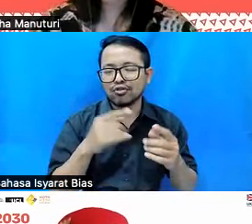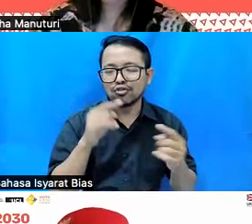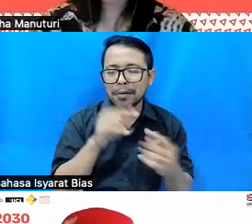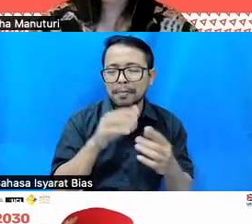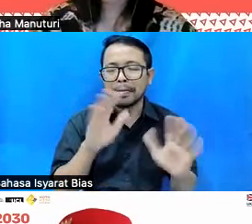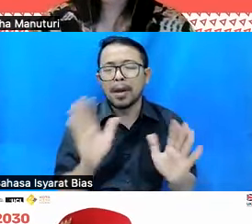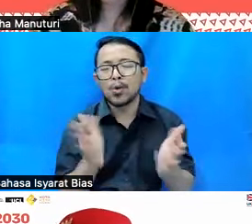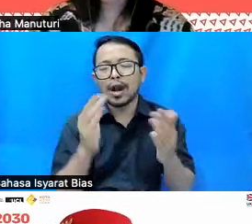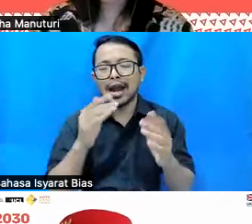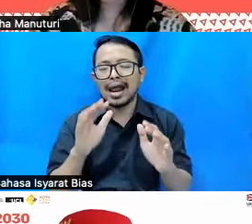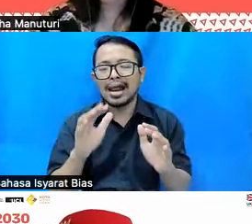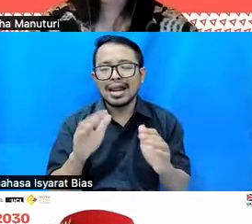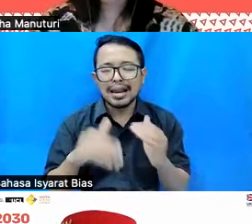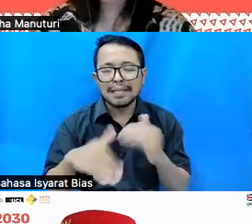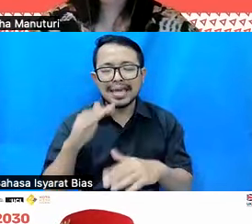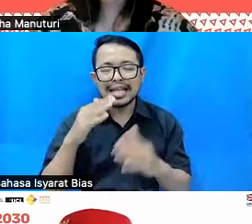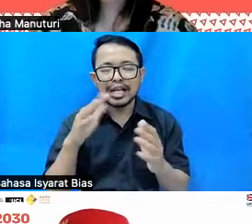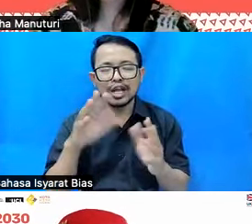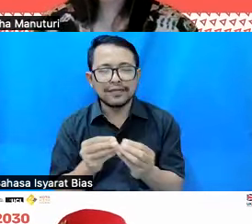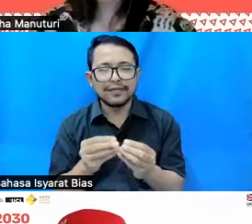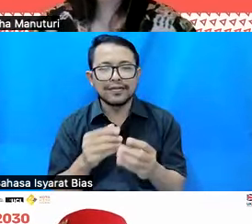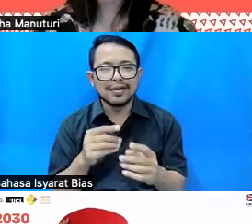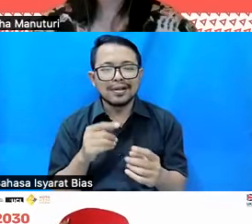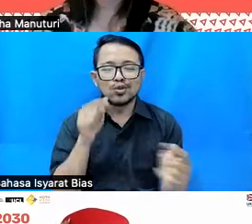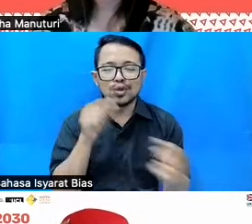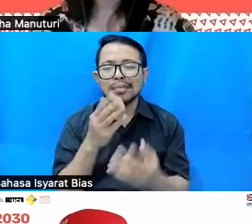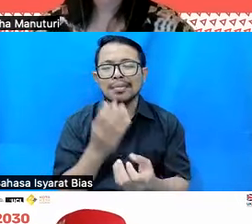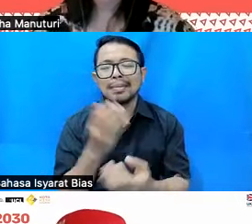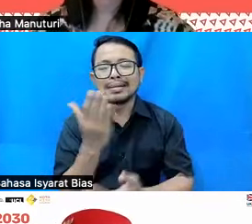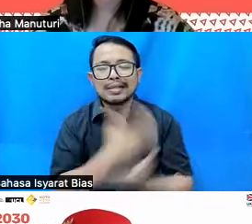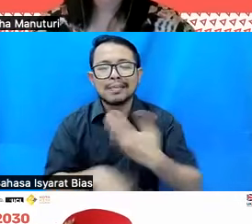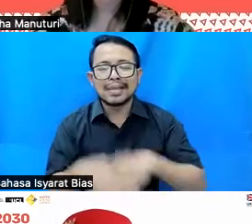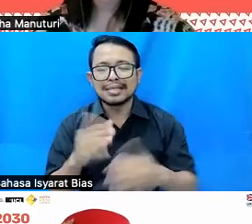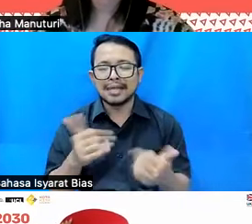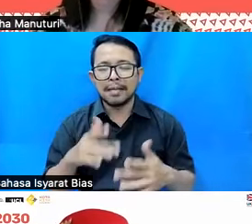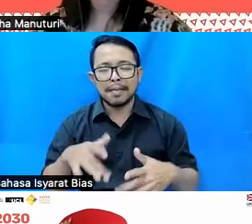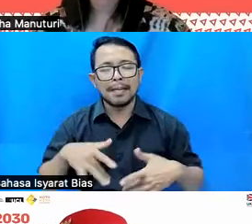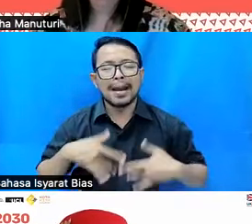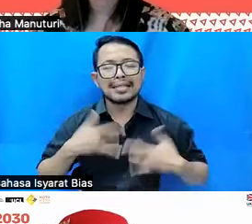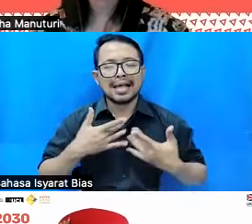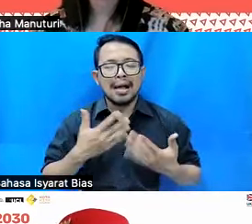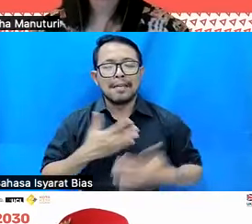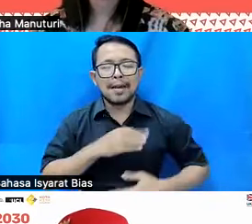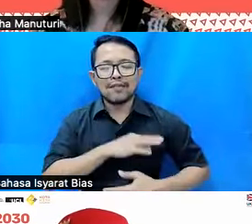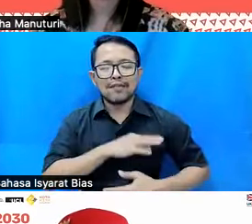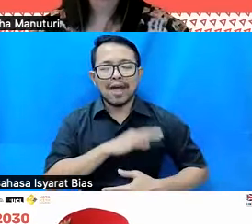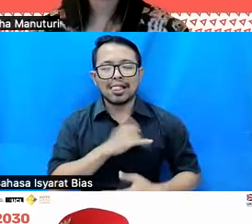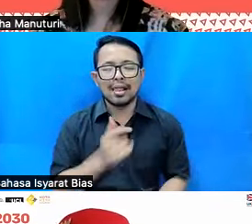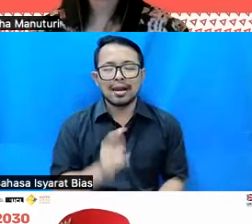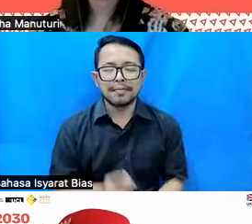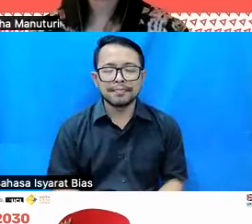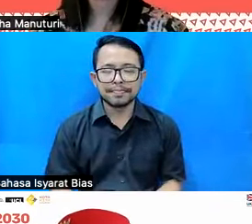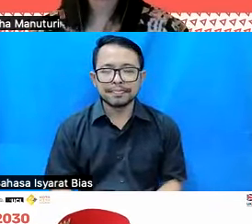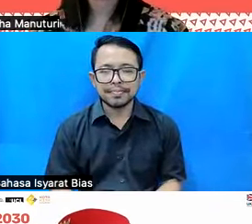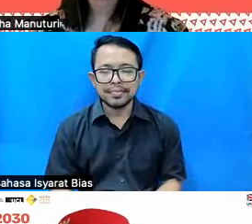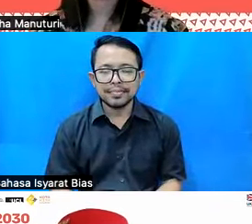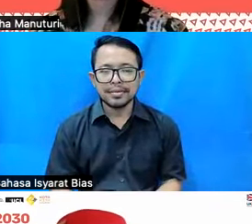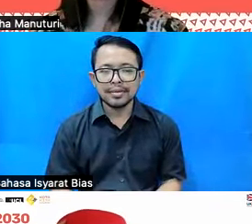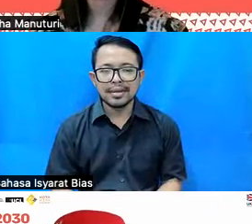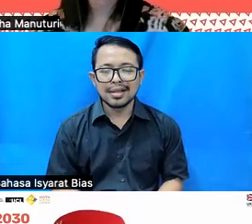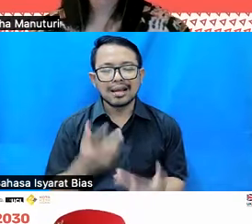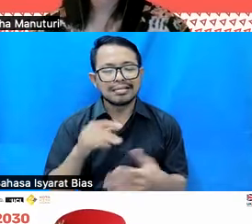in order to achieve a more inclusive development that can be beneficial for persons with disabilities. So surely we